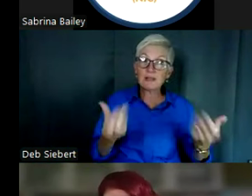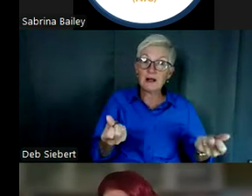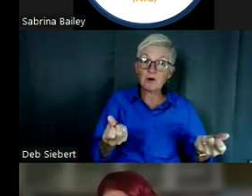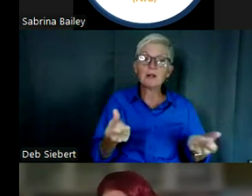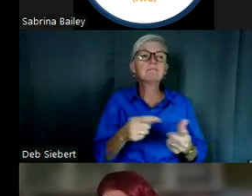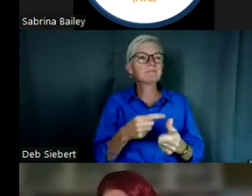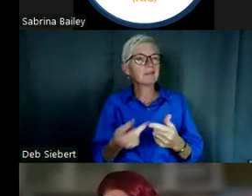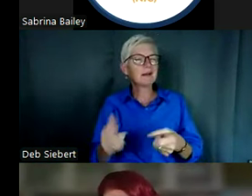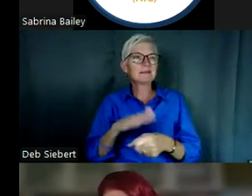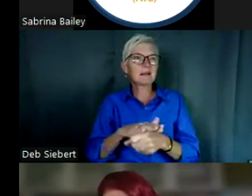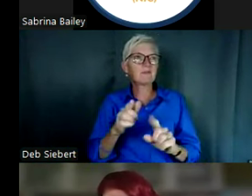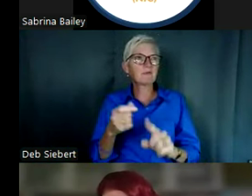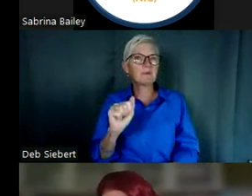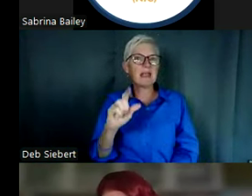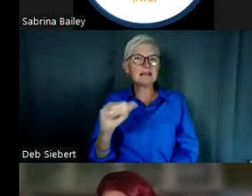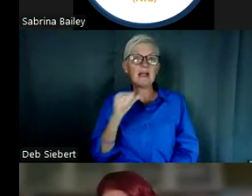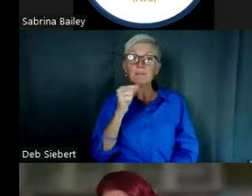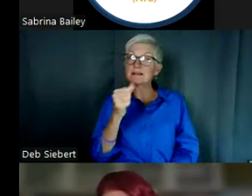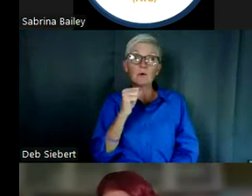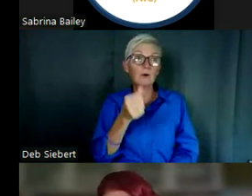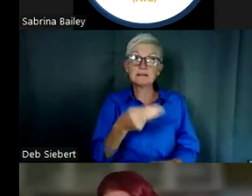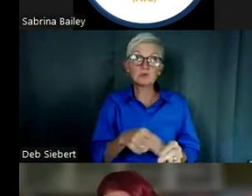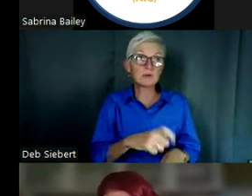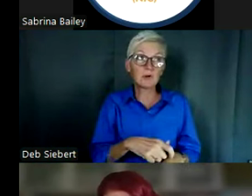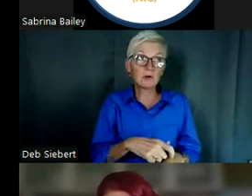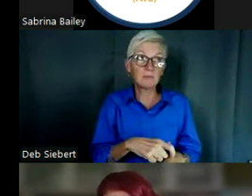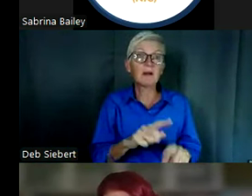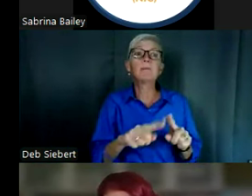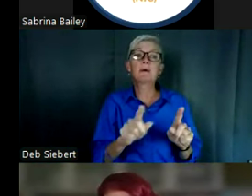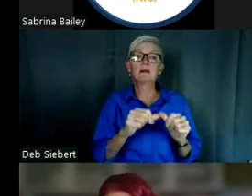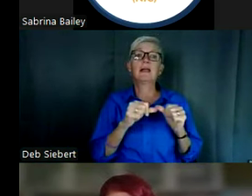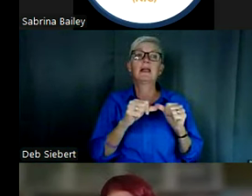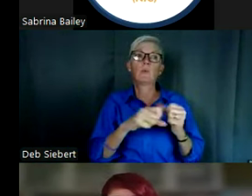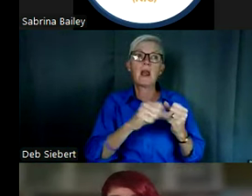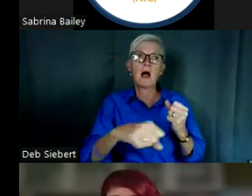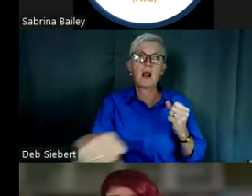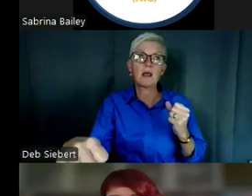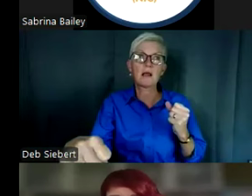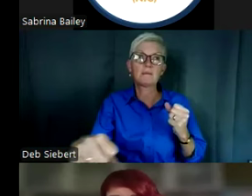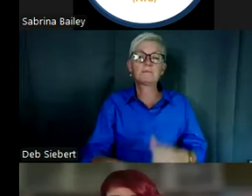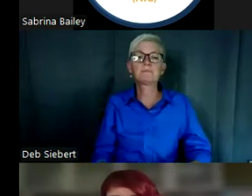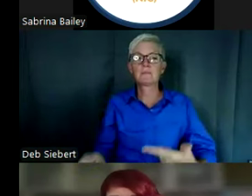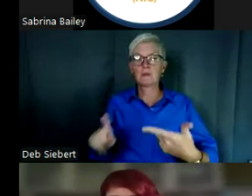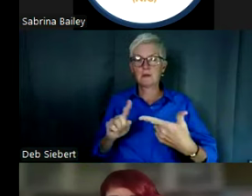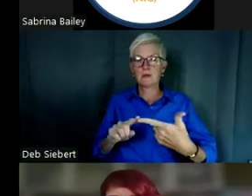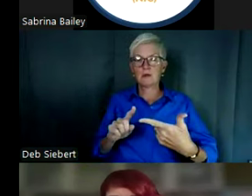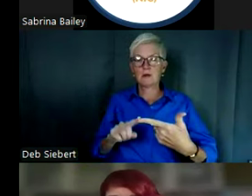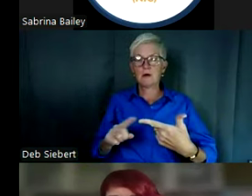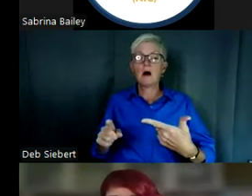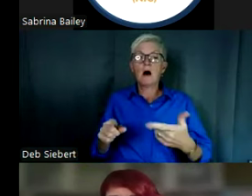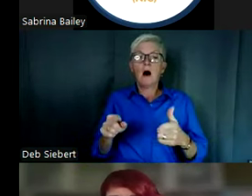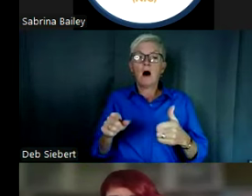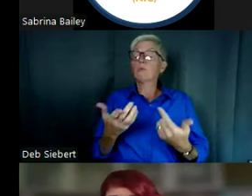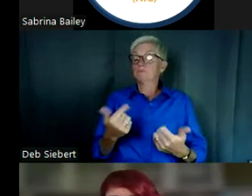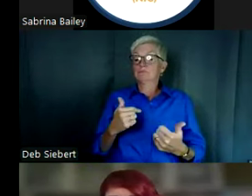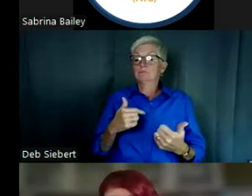the ADA because it wasn't then a transient condition because of those complications. I'm also covered and protected against discrimination